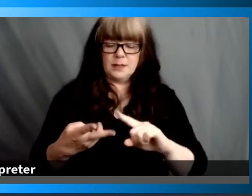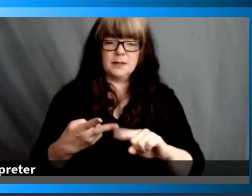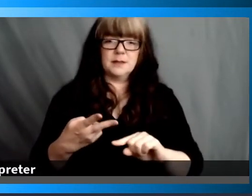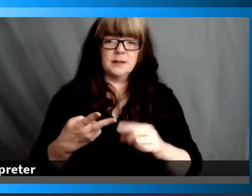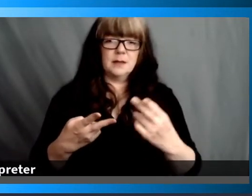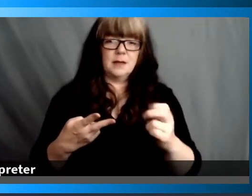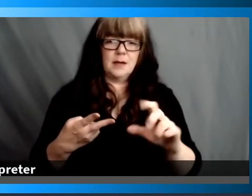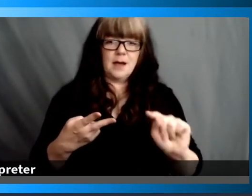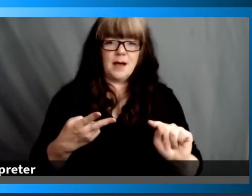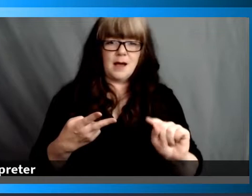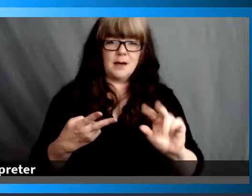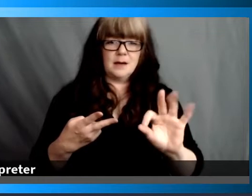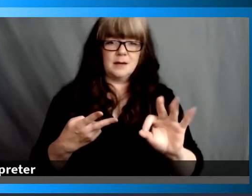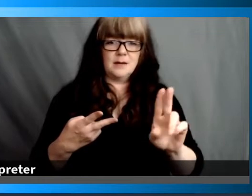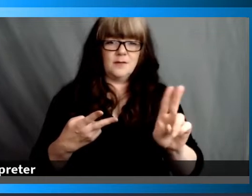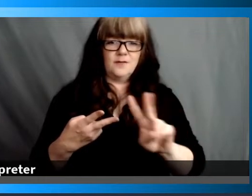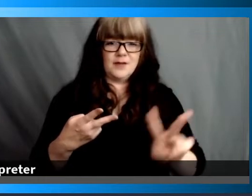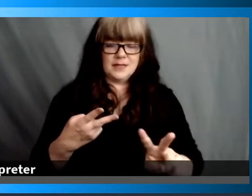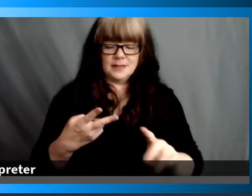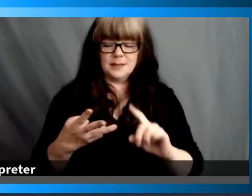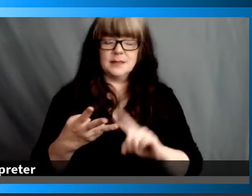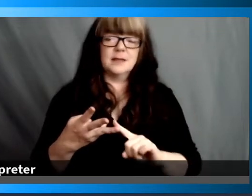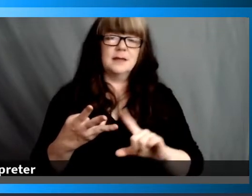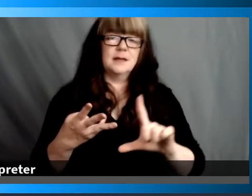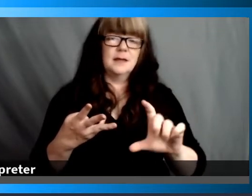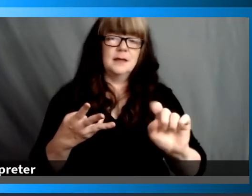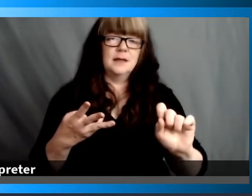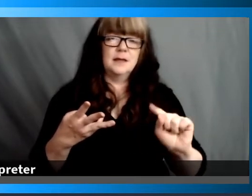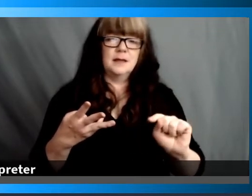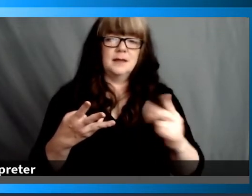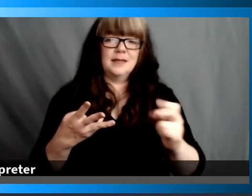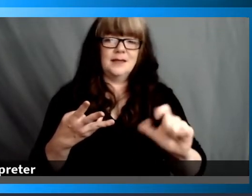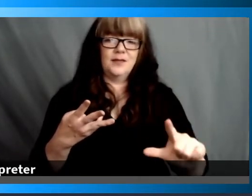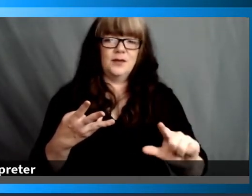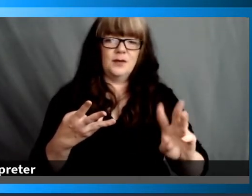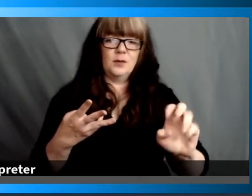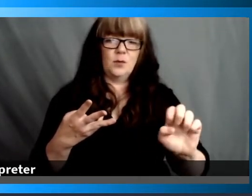Fuzz, Lethal Weapon, or The Heat?